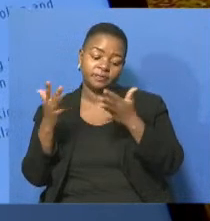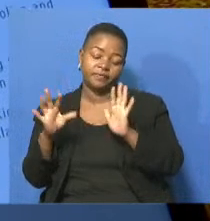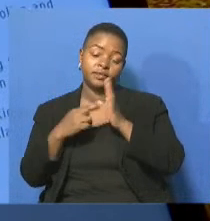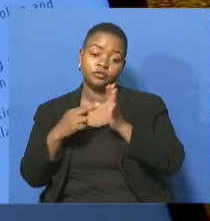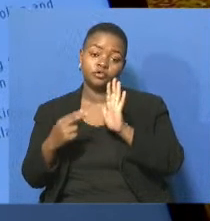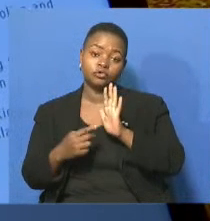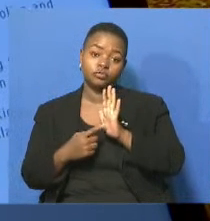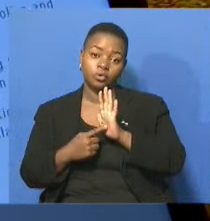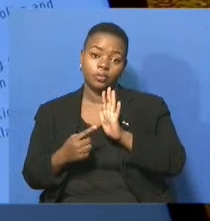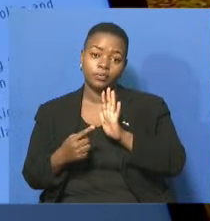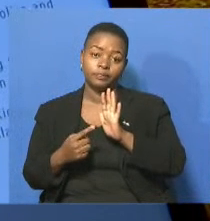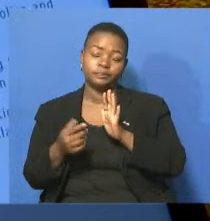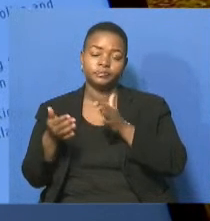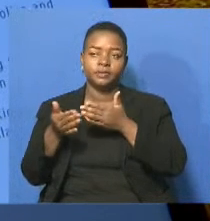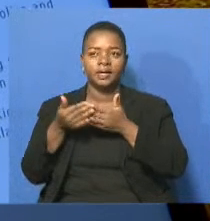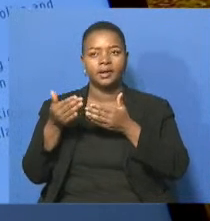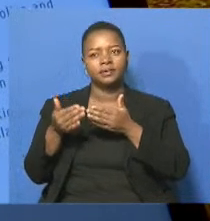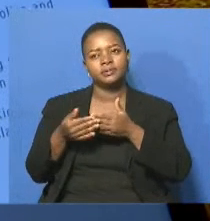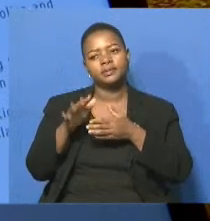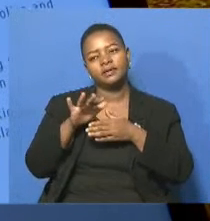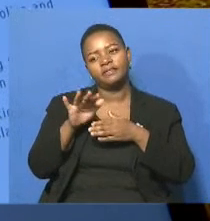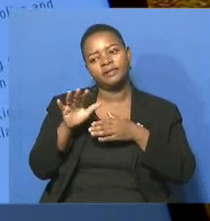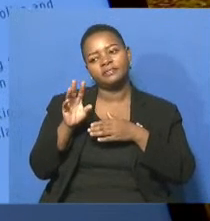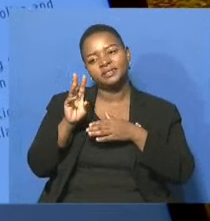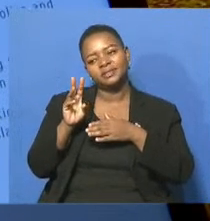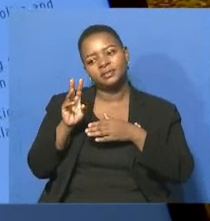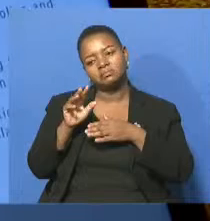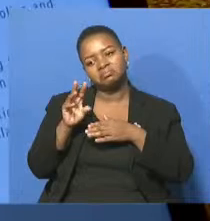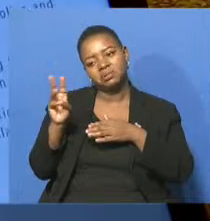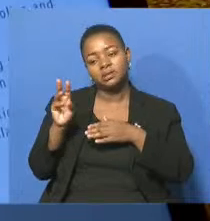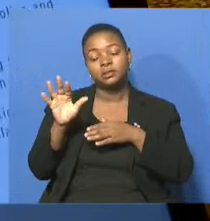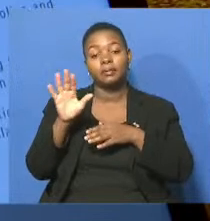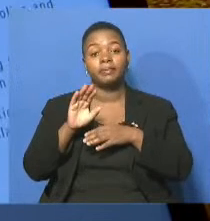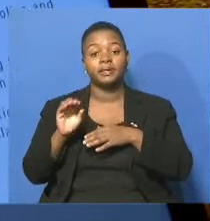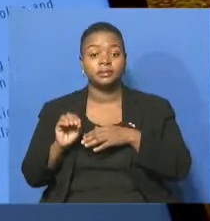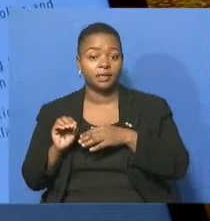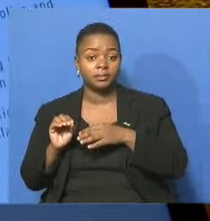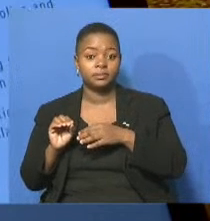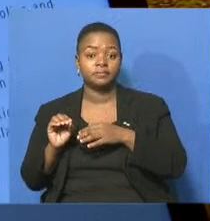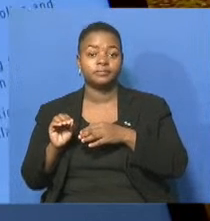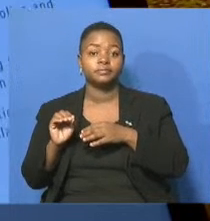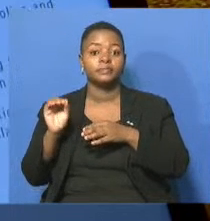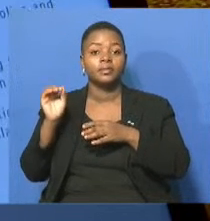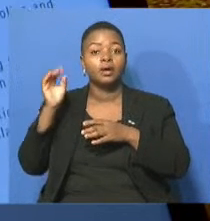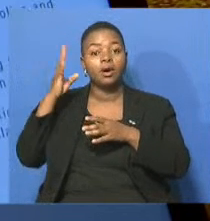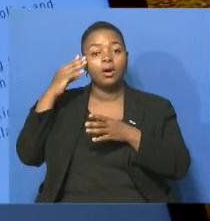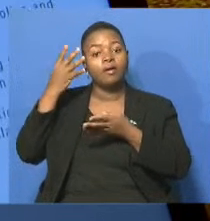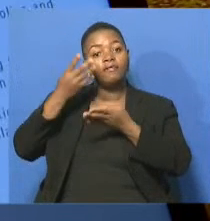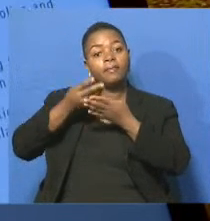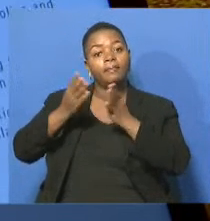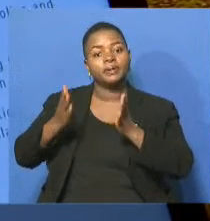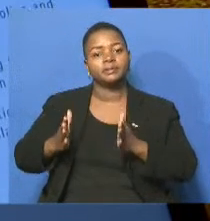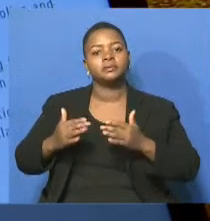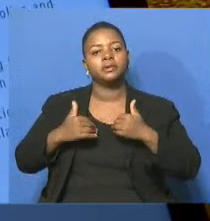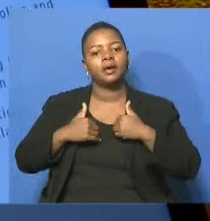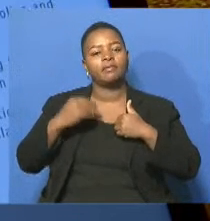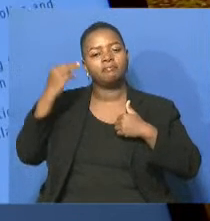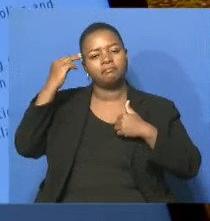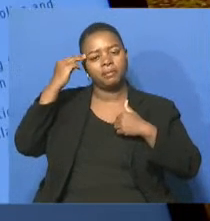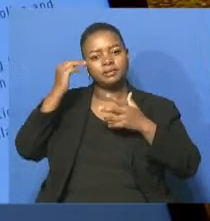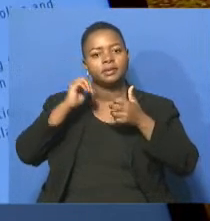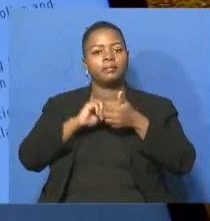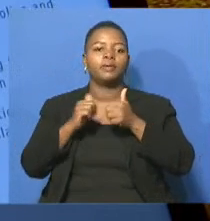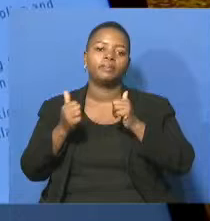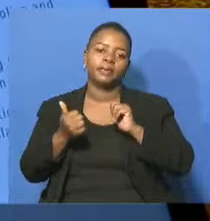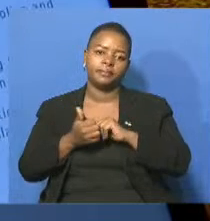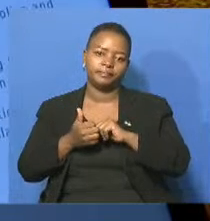that up to 50, 60% even of the prison population have a mental illness.